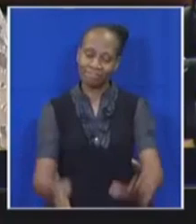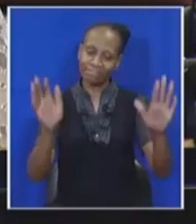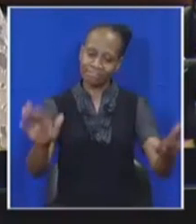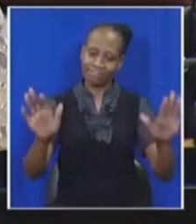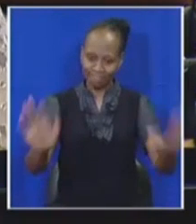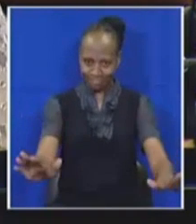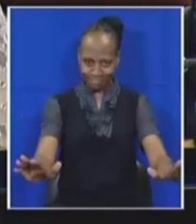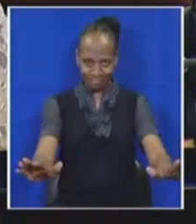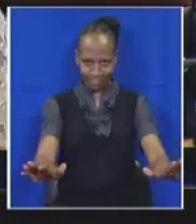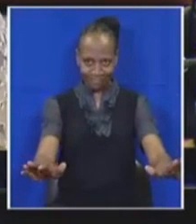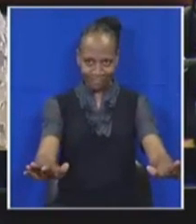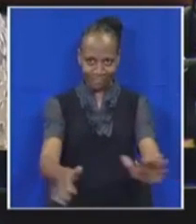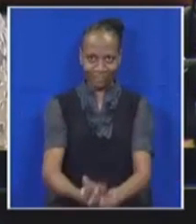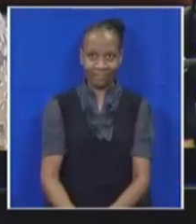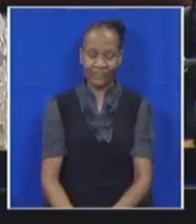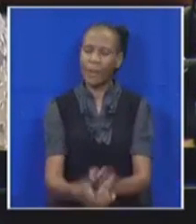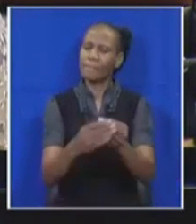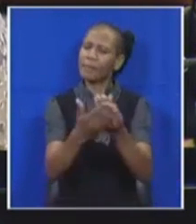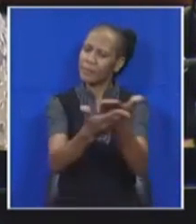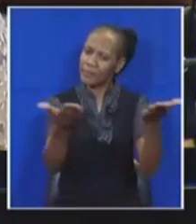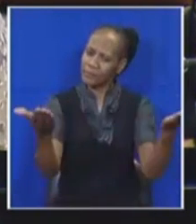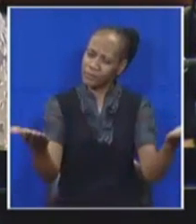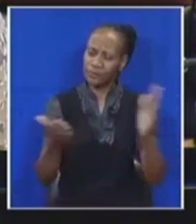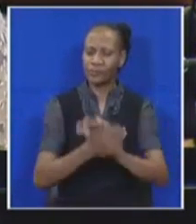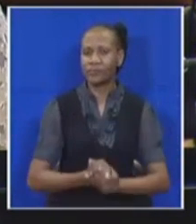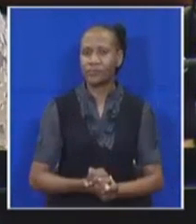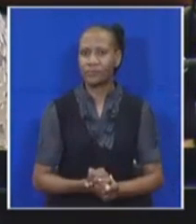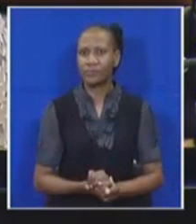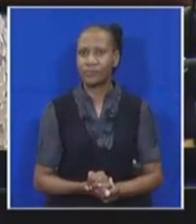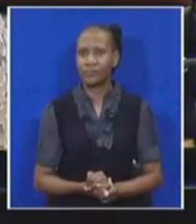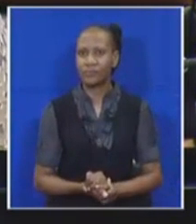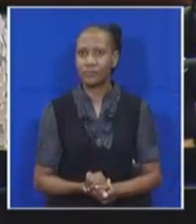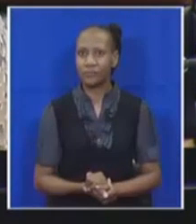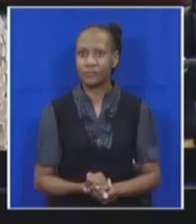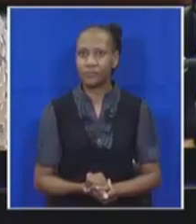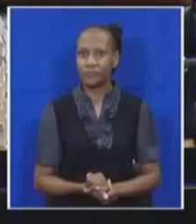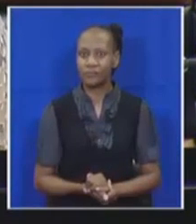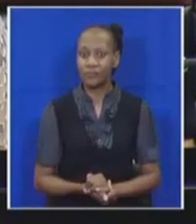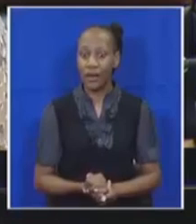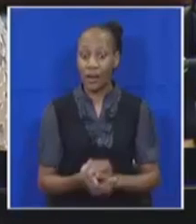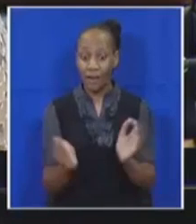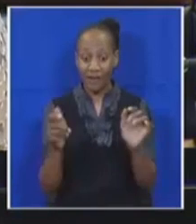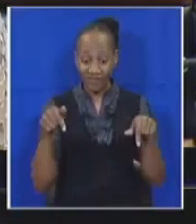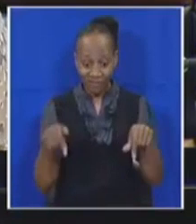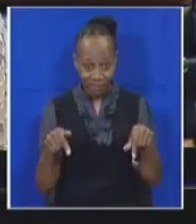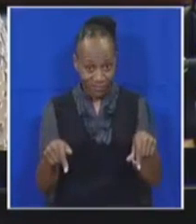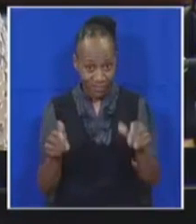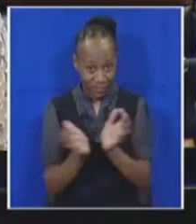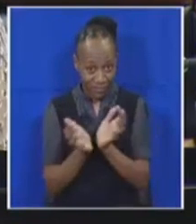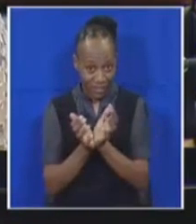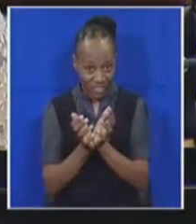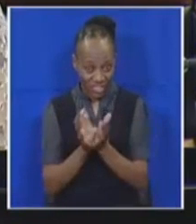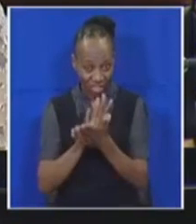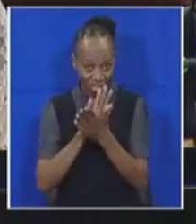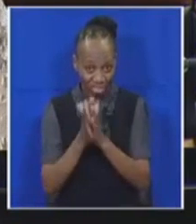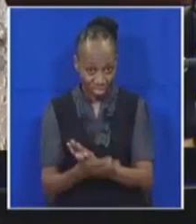Order. Honorable members, this house will not degenerate. You will